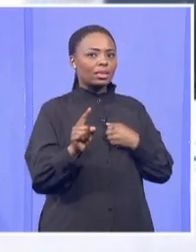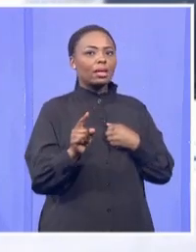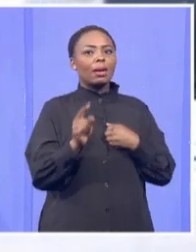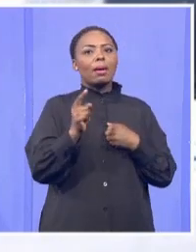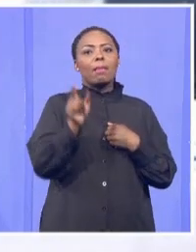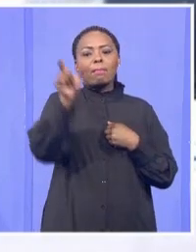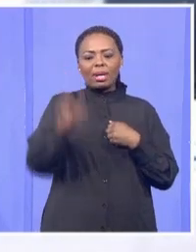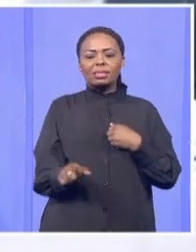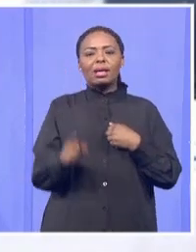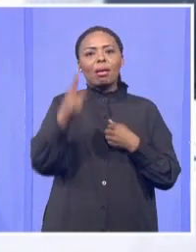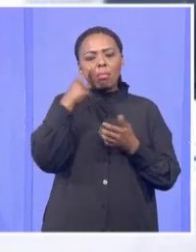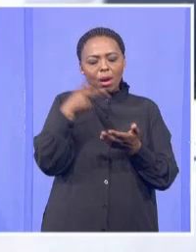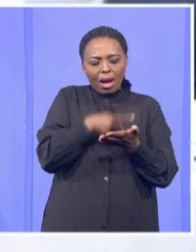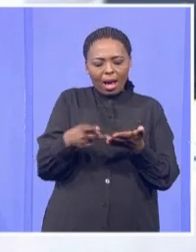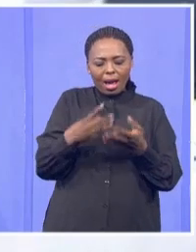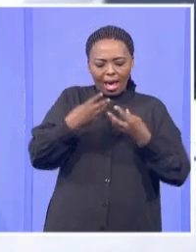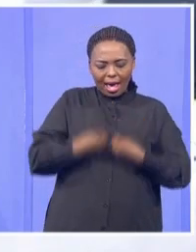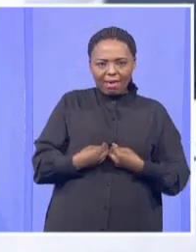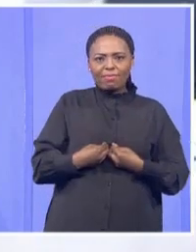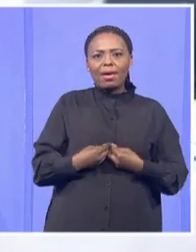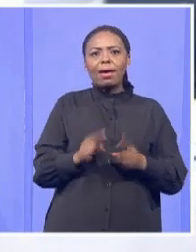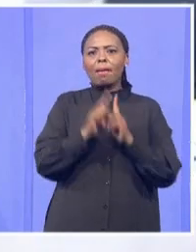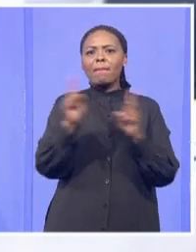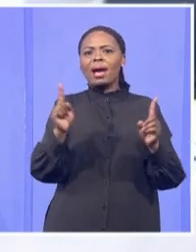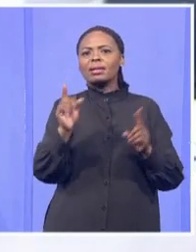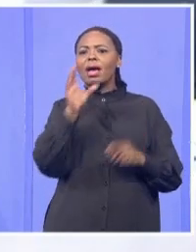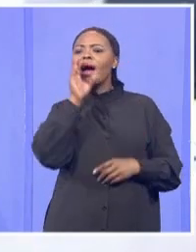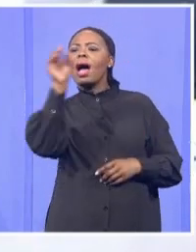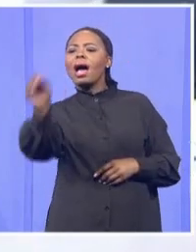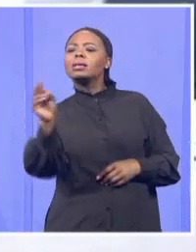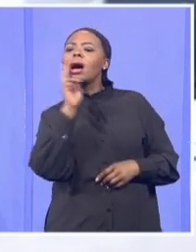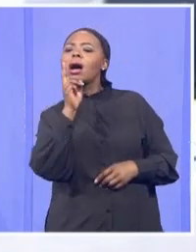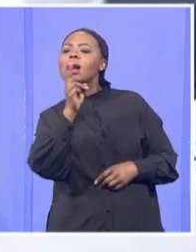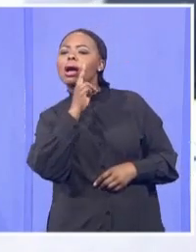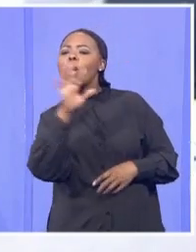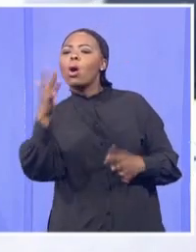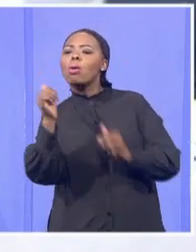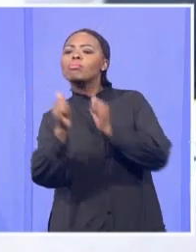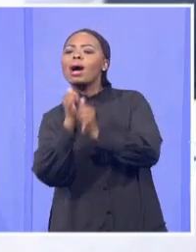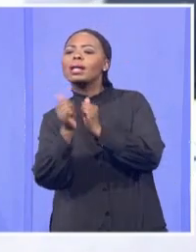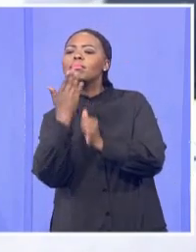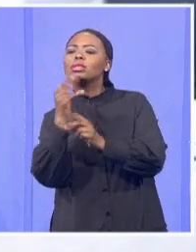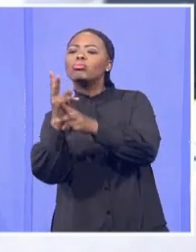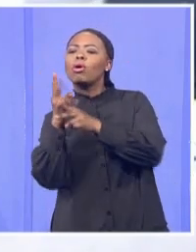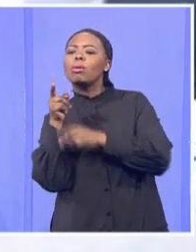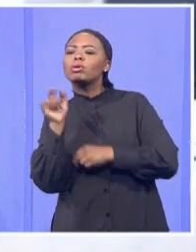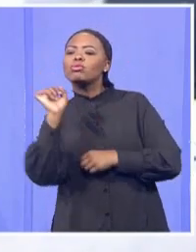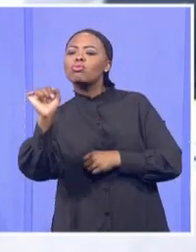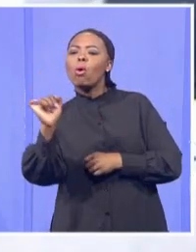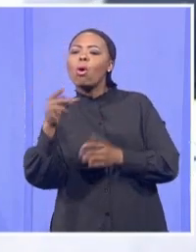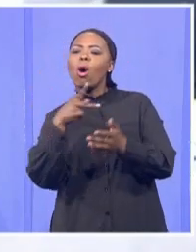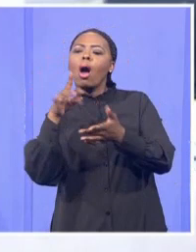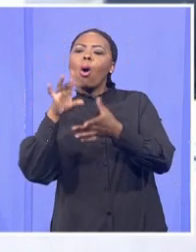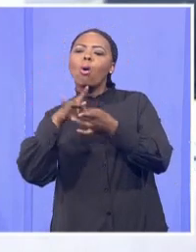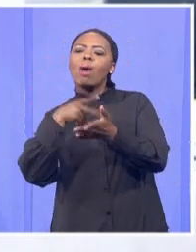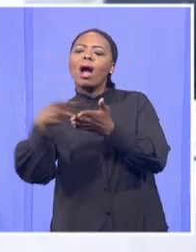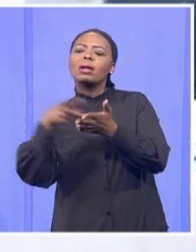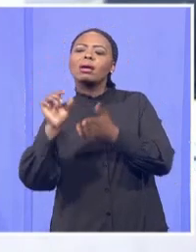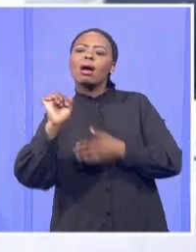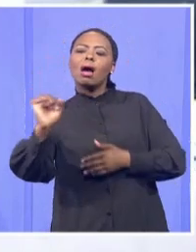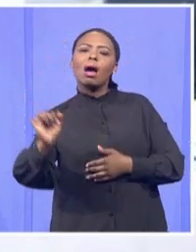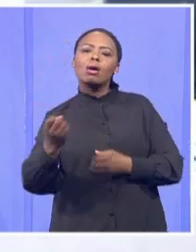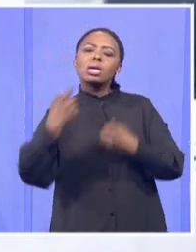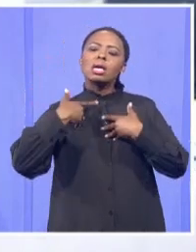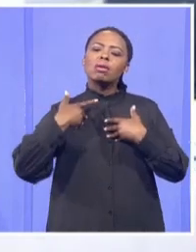they go to an uncle or a brother that stays somewhere and say, borrow me your home address. And if you